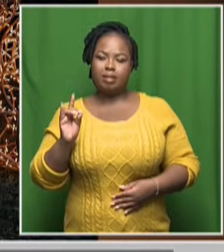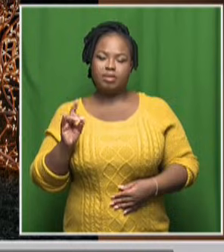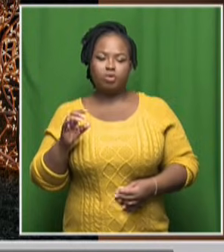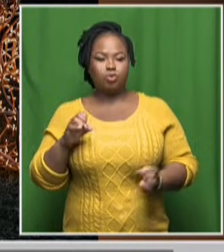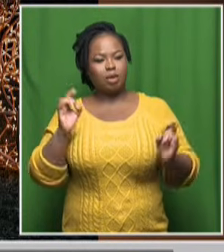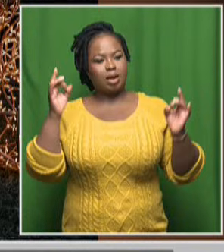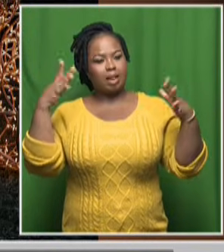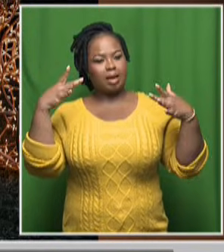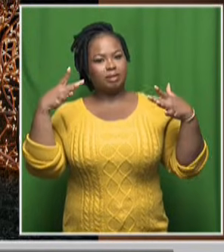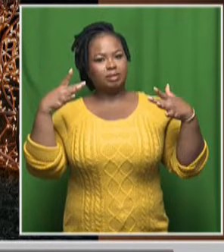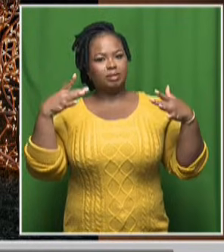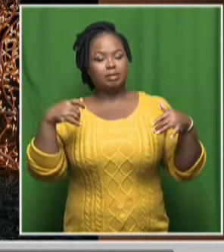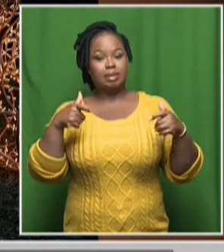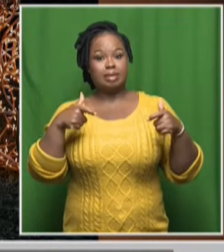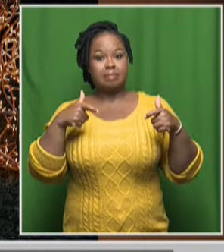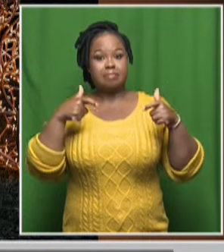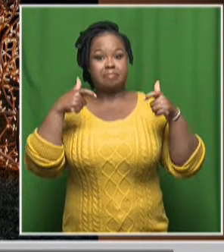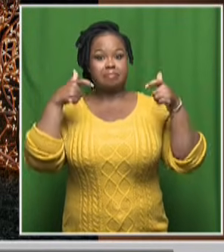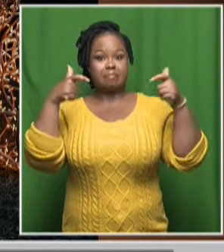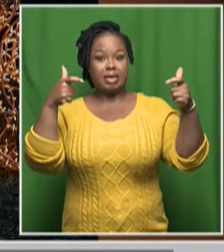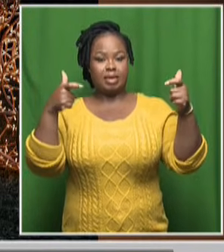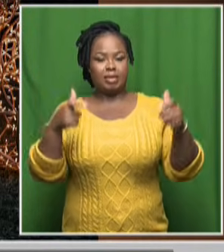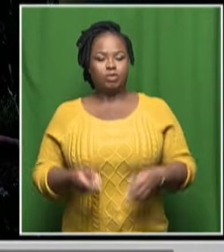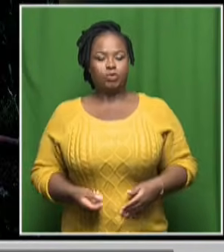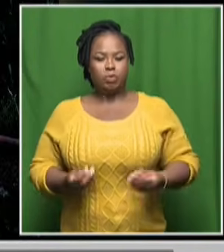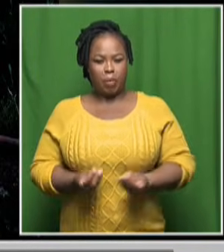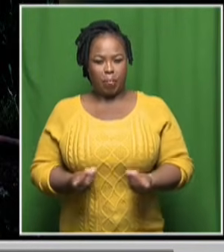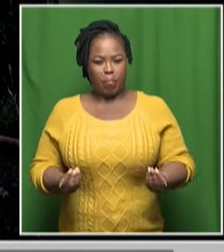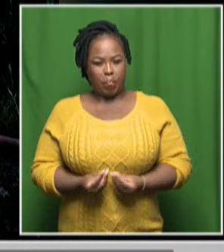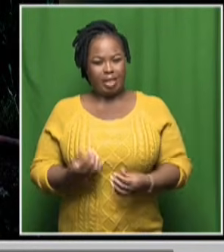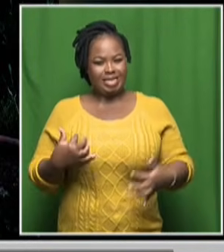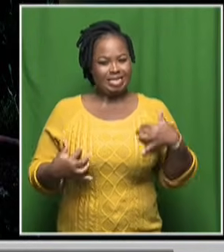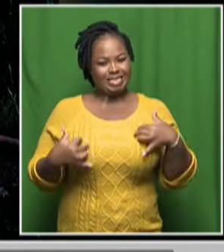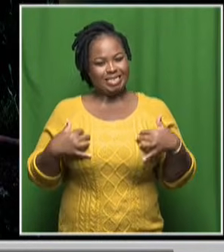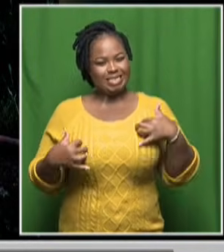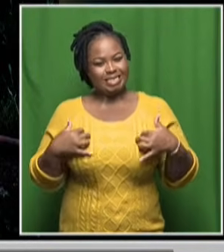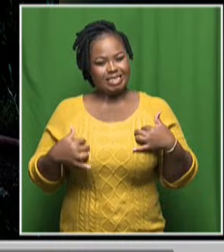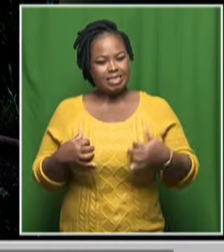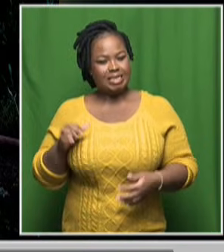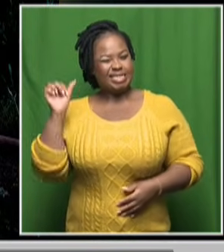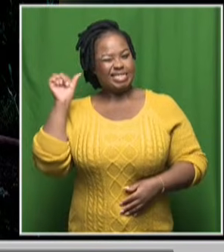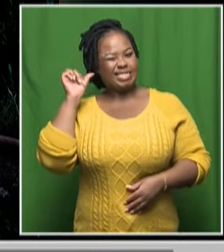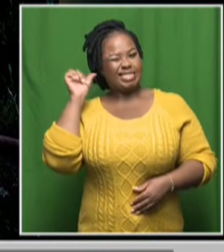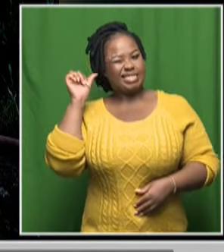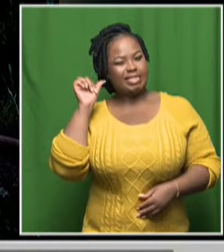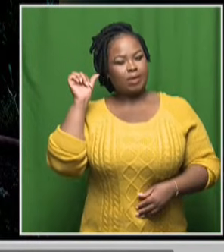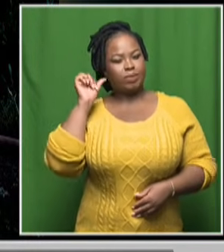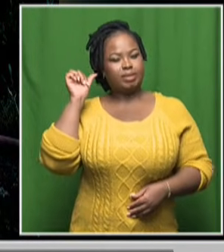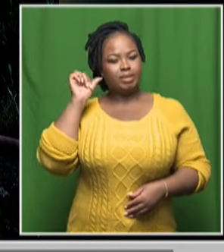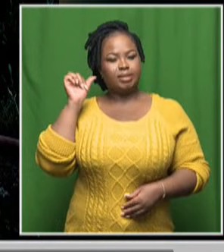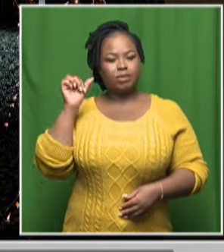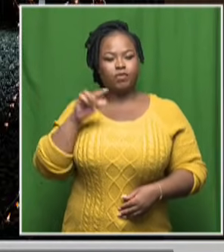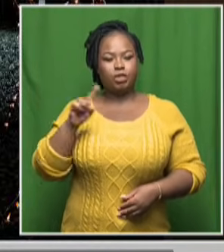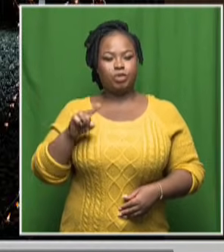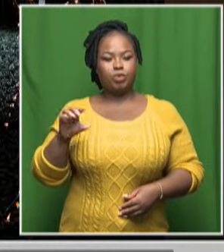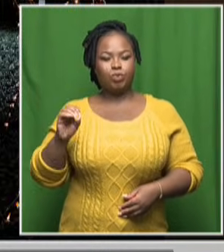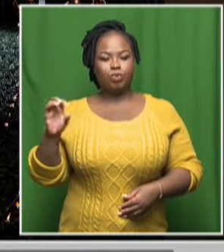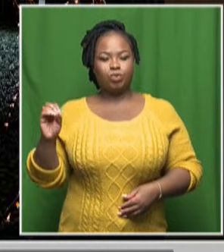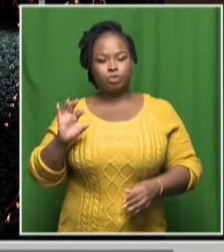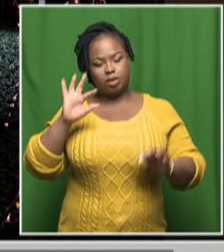it's bigger than life size, and people, the kids get so fascinated. The sounds of the zoo